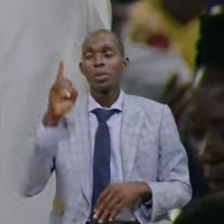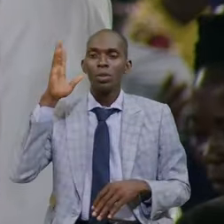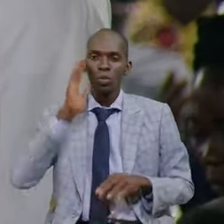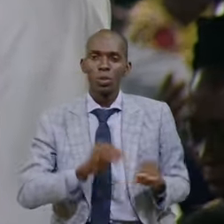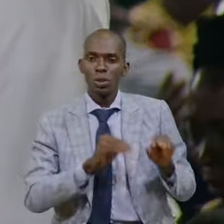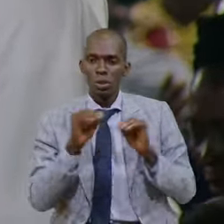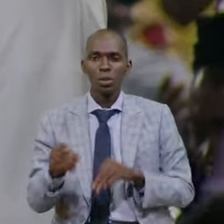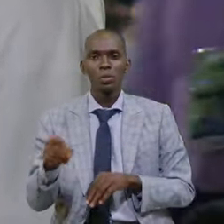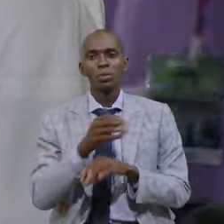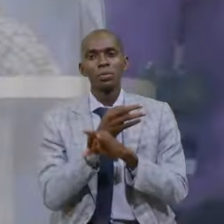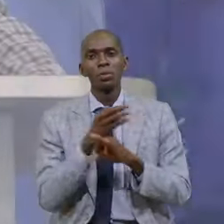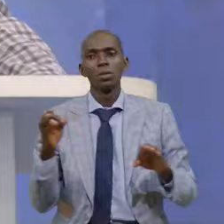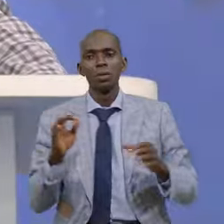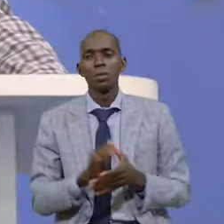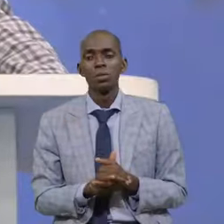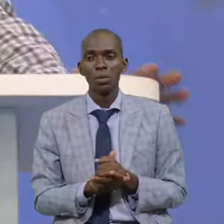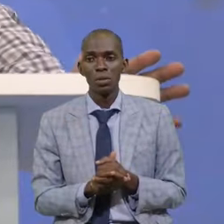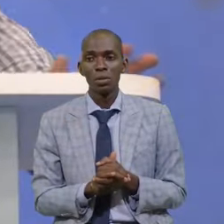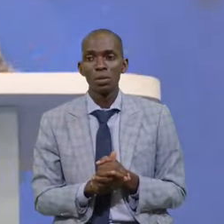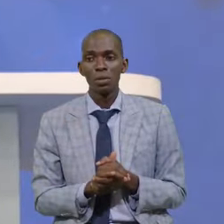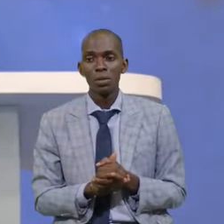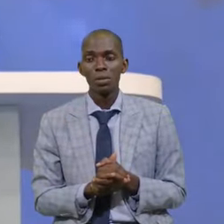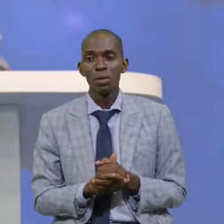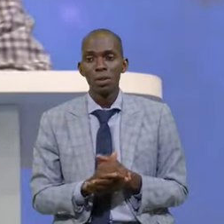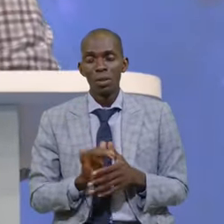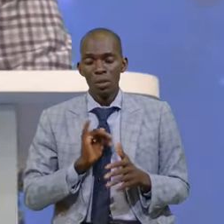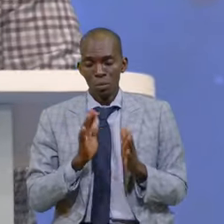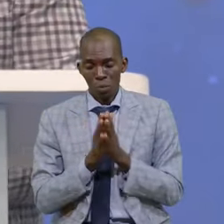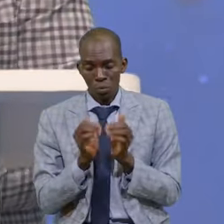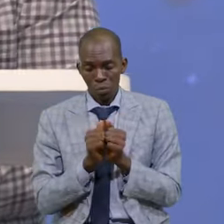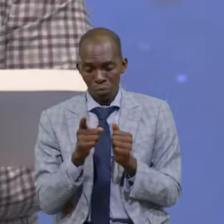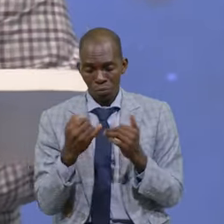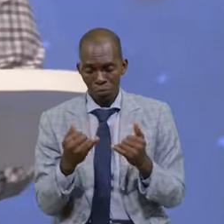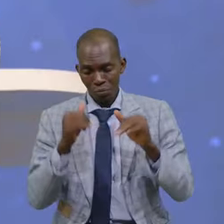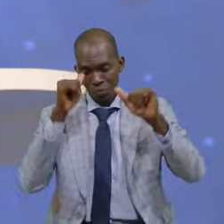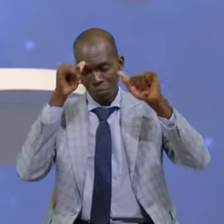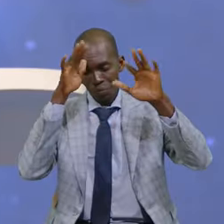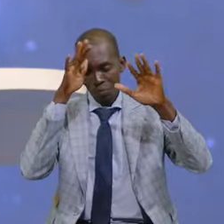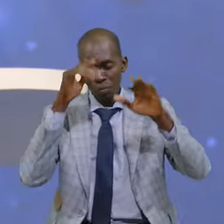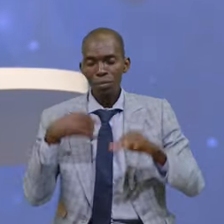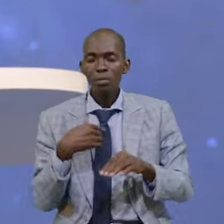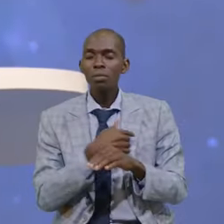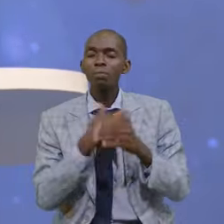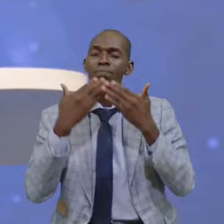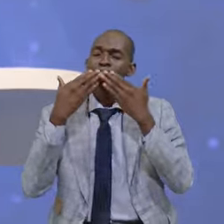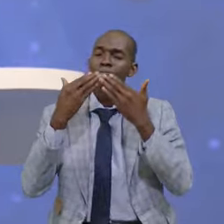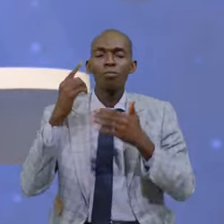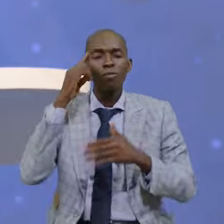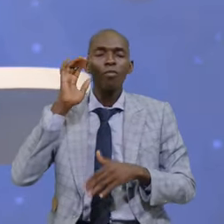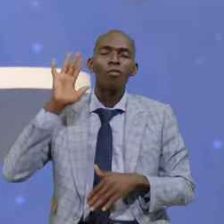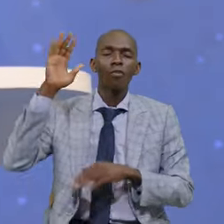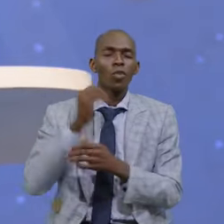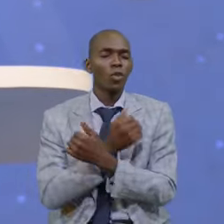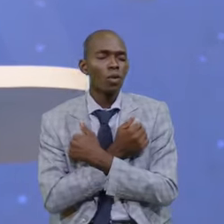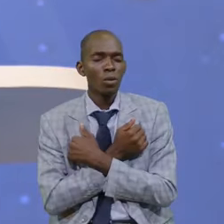you free. I'm praying with you now, Father. We thank you for your love. You count